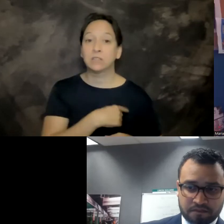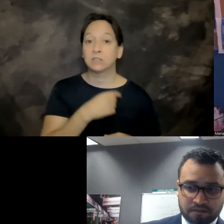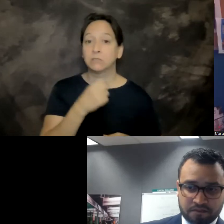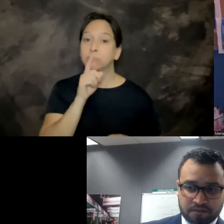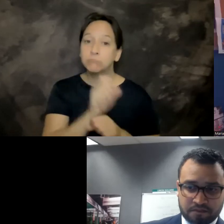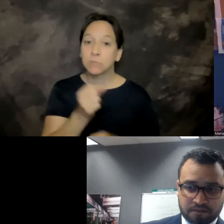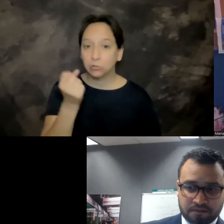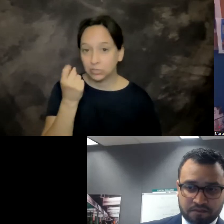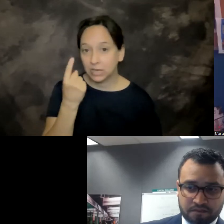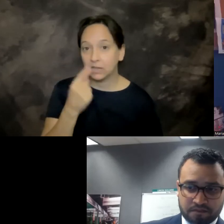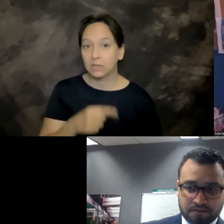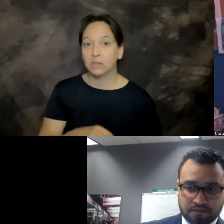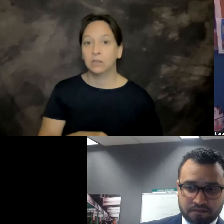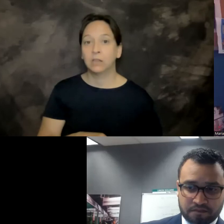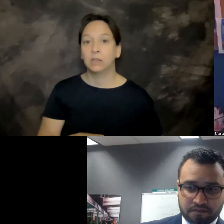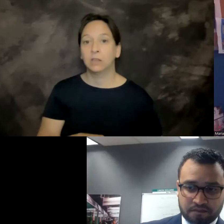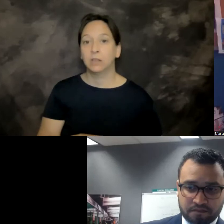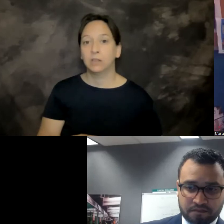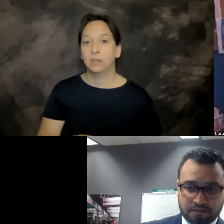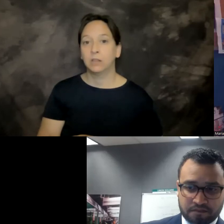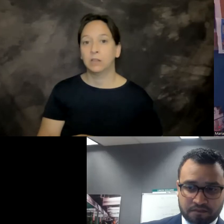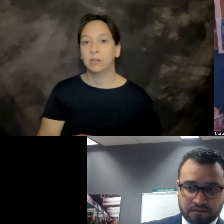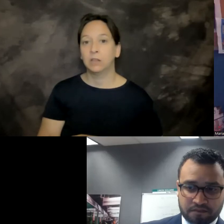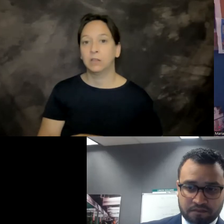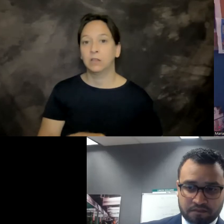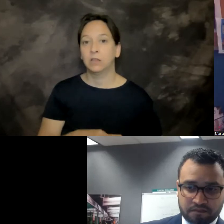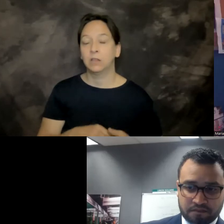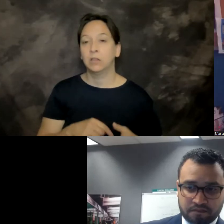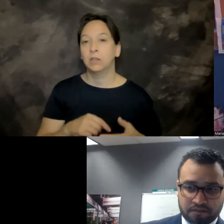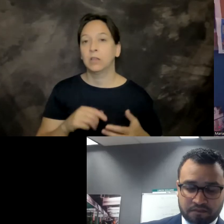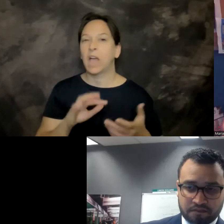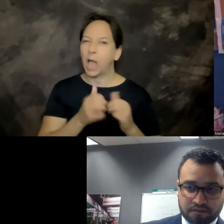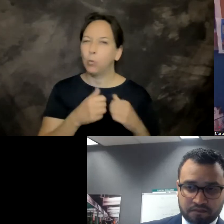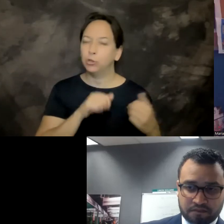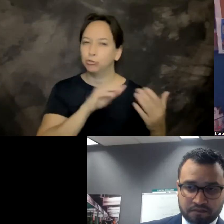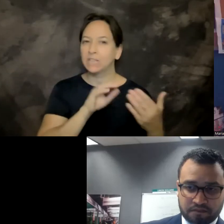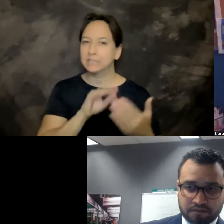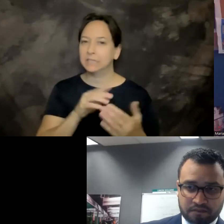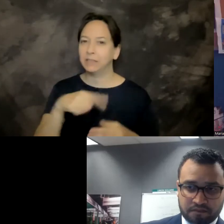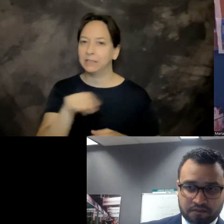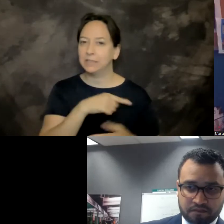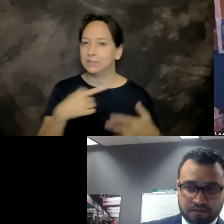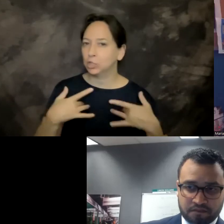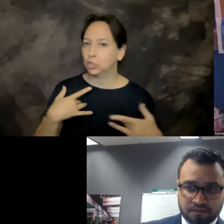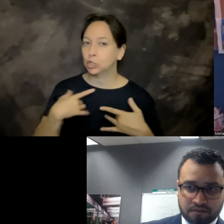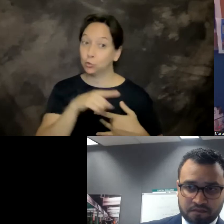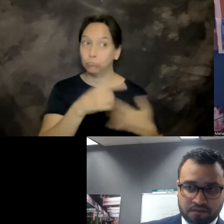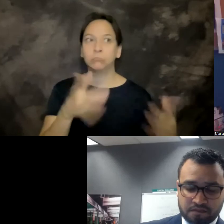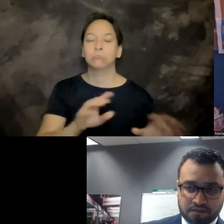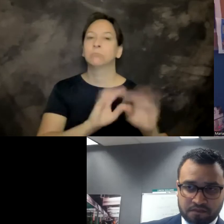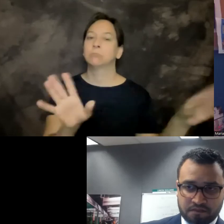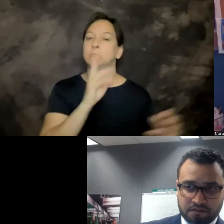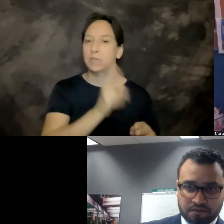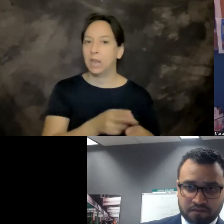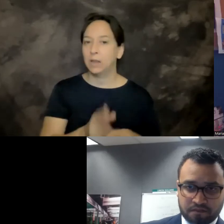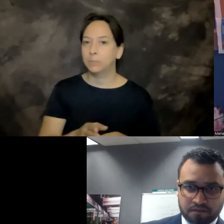you're saying. The ways in which we are addressing some of those like potential concerns that you name so well